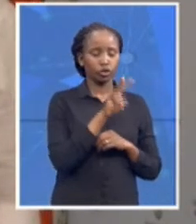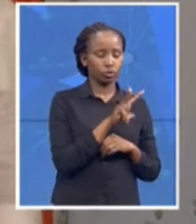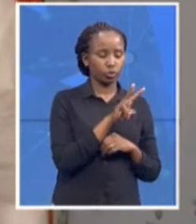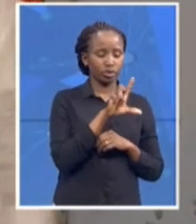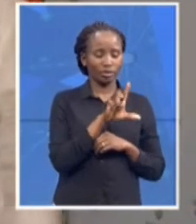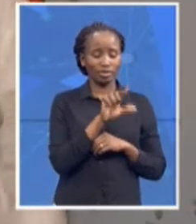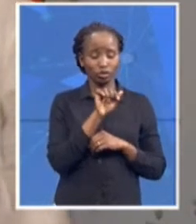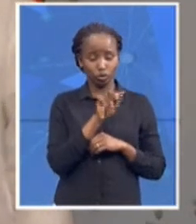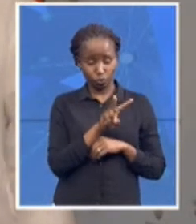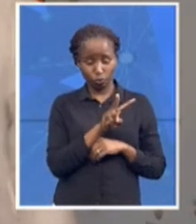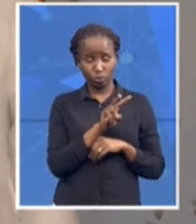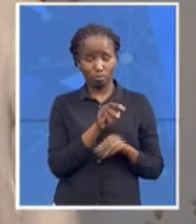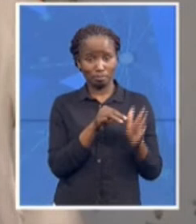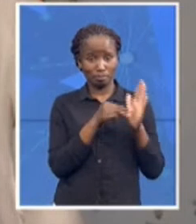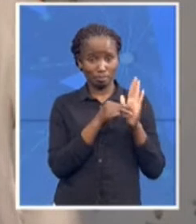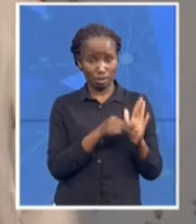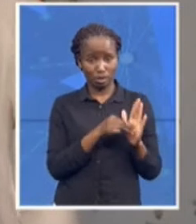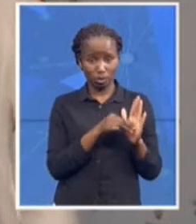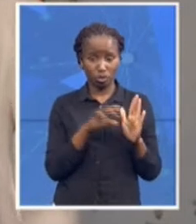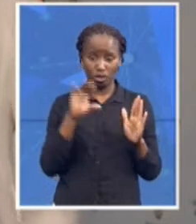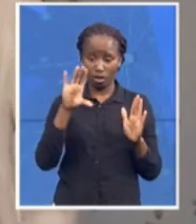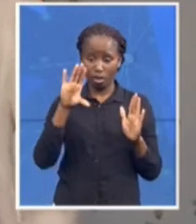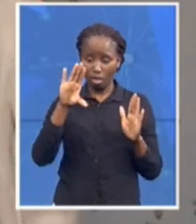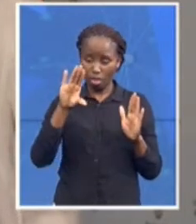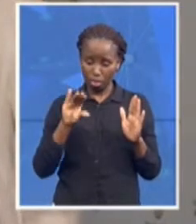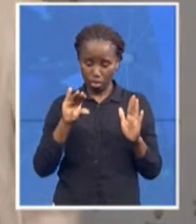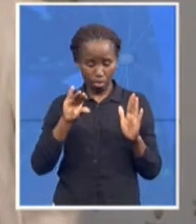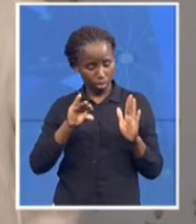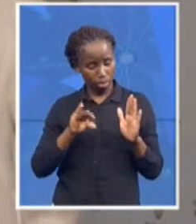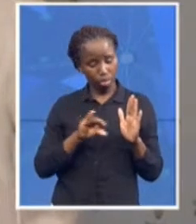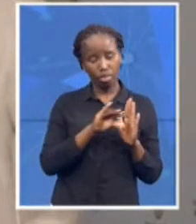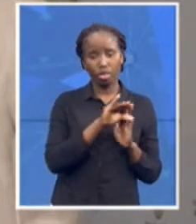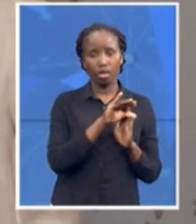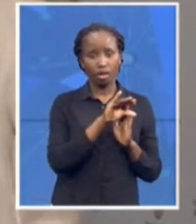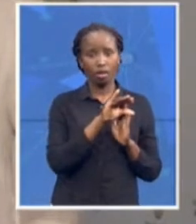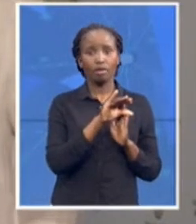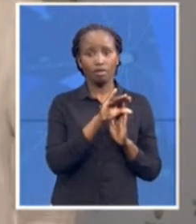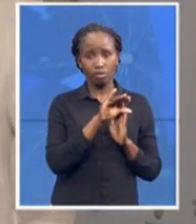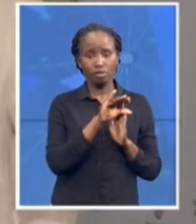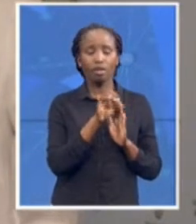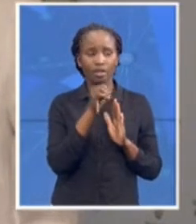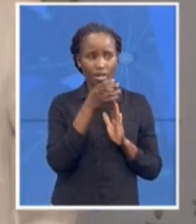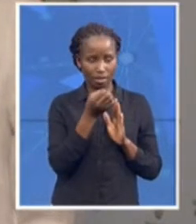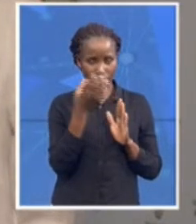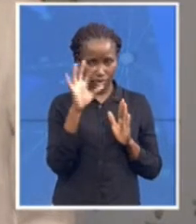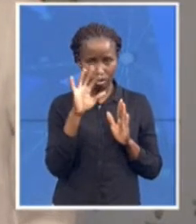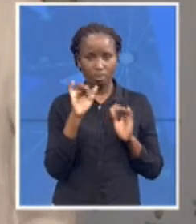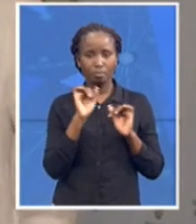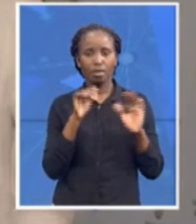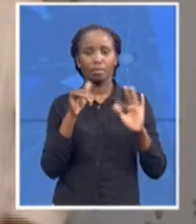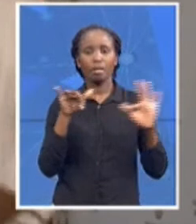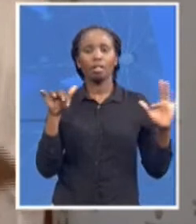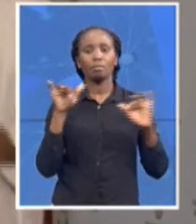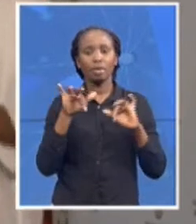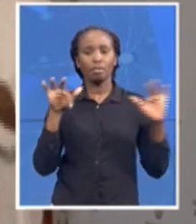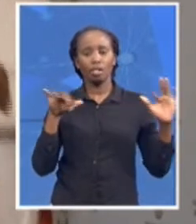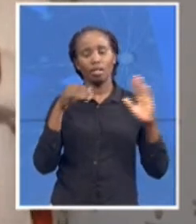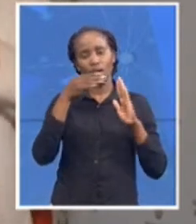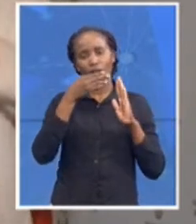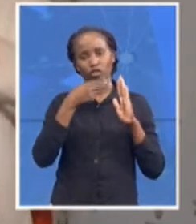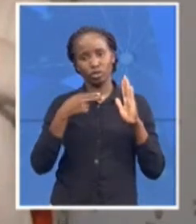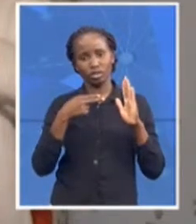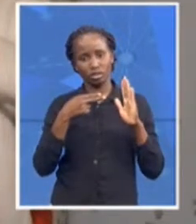were dispersed and were given to artists. So they are in artist pockets as we speak,